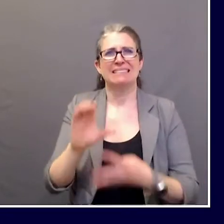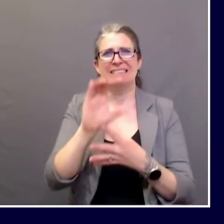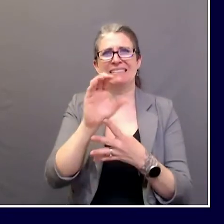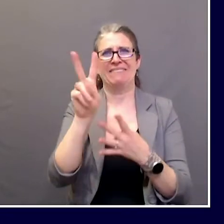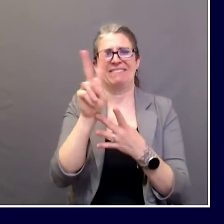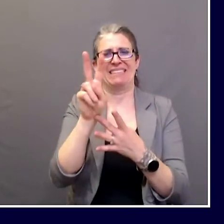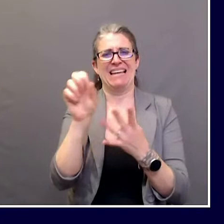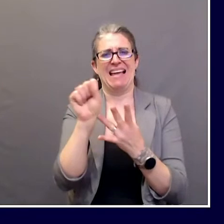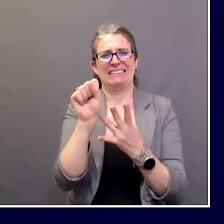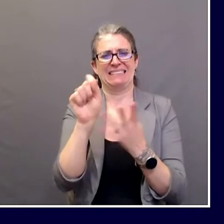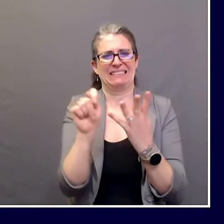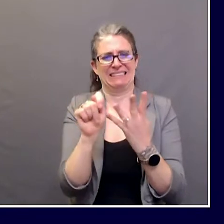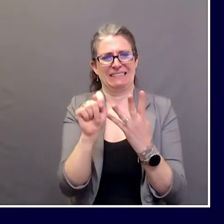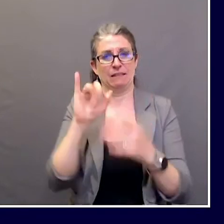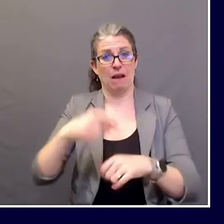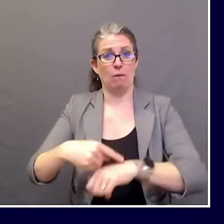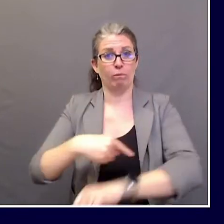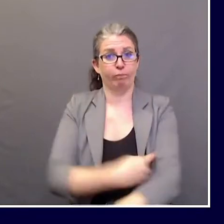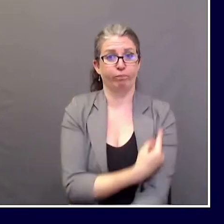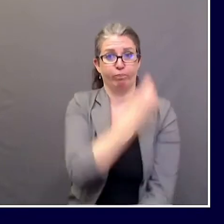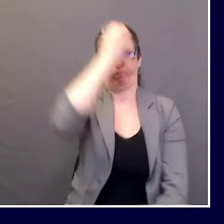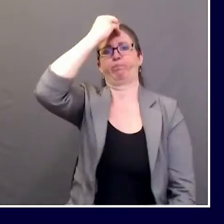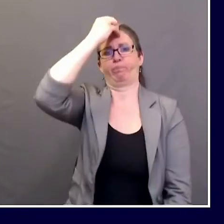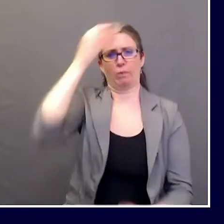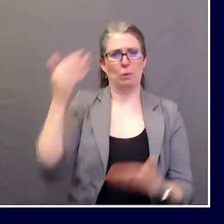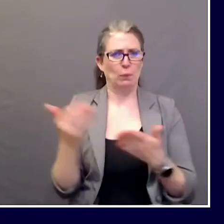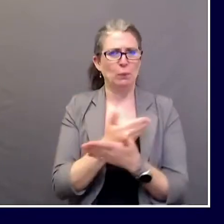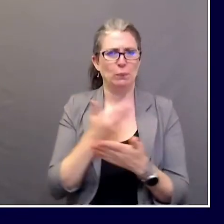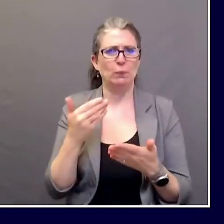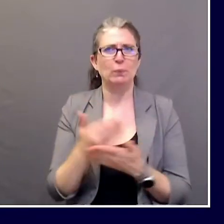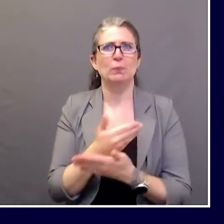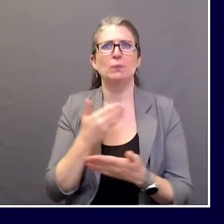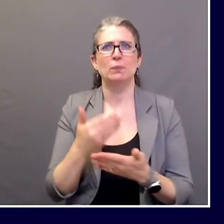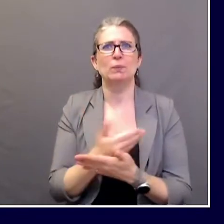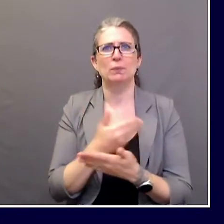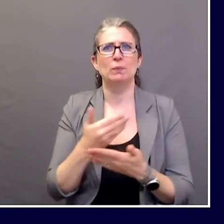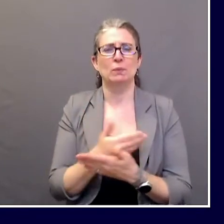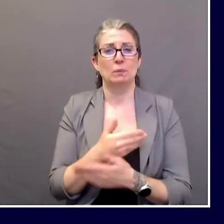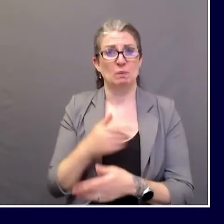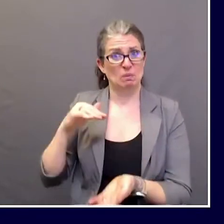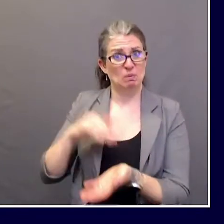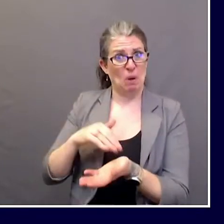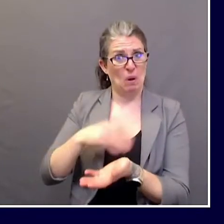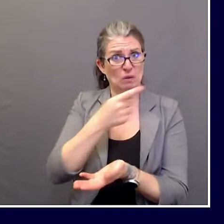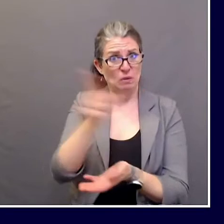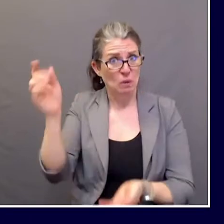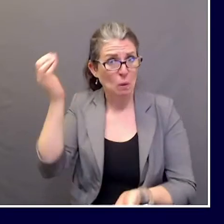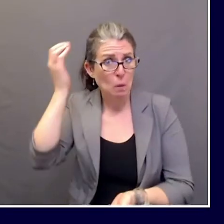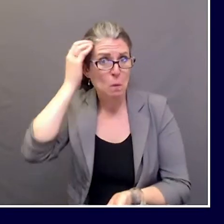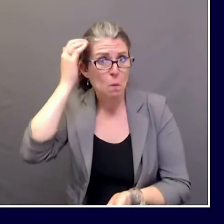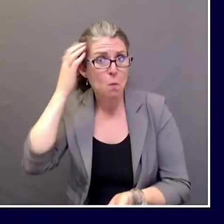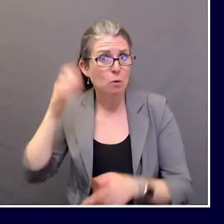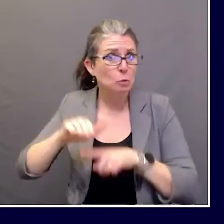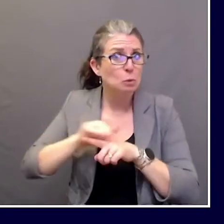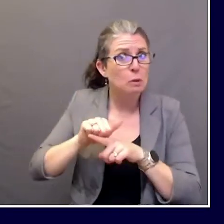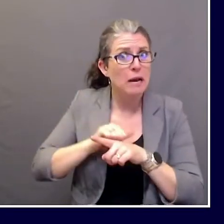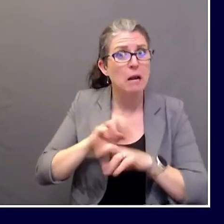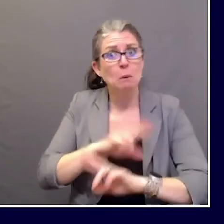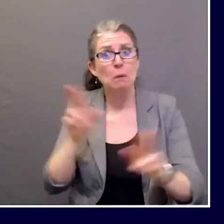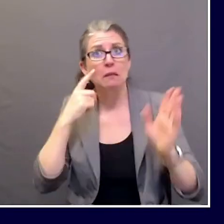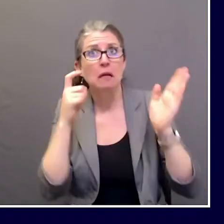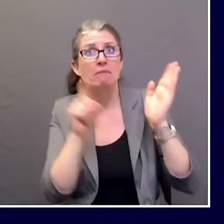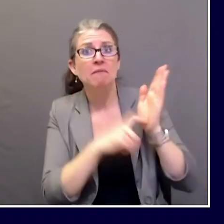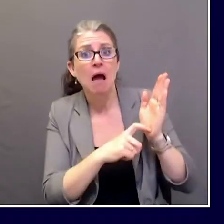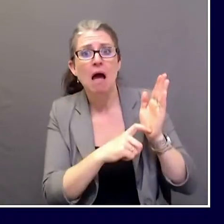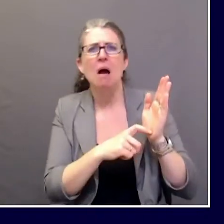already told them you might be susceptible to this? And would they know that as part of their own medical history before getting, potentially a Johnson & Johnson